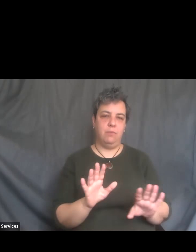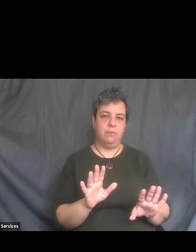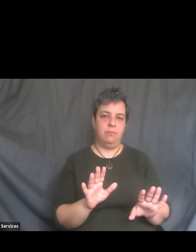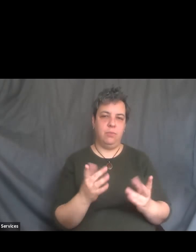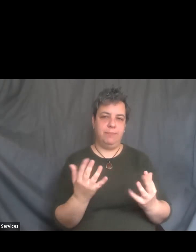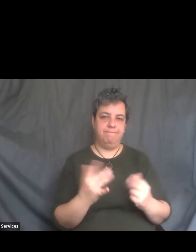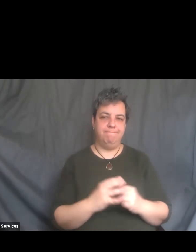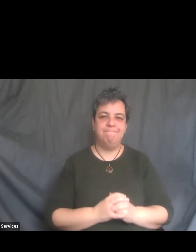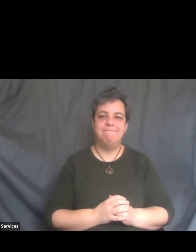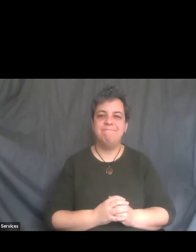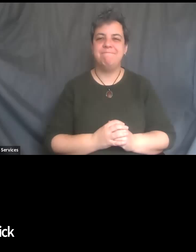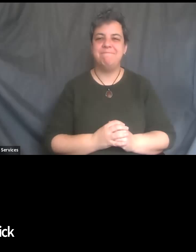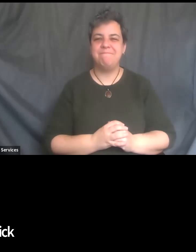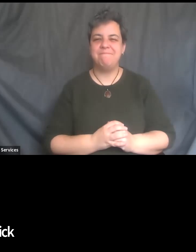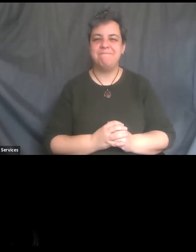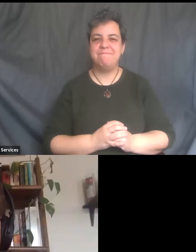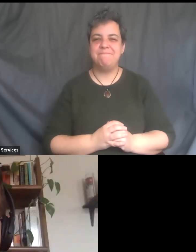second.